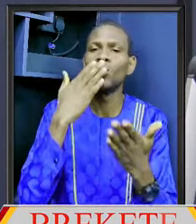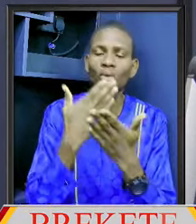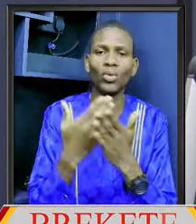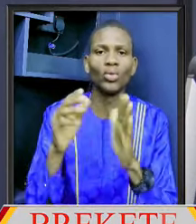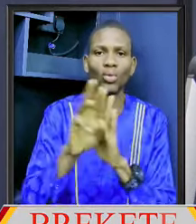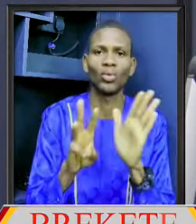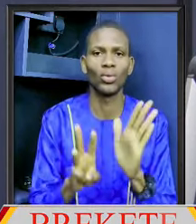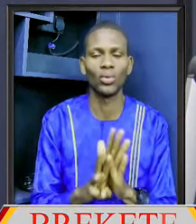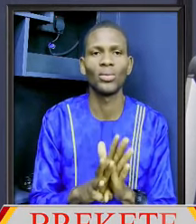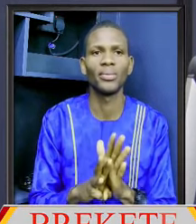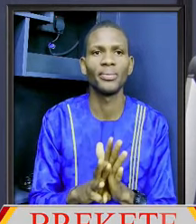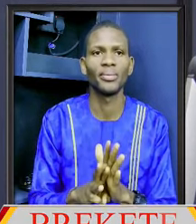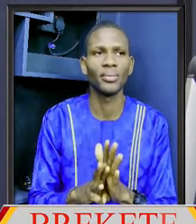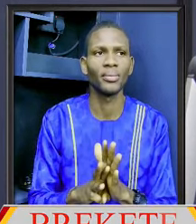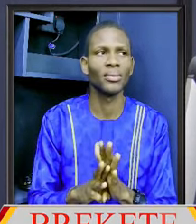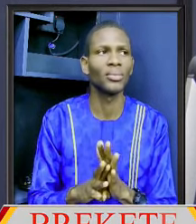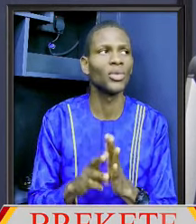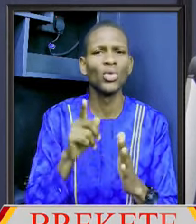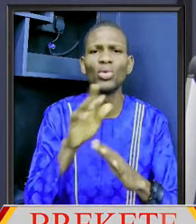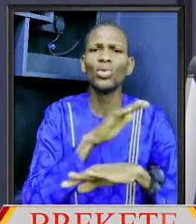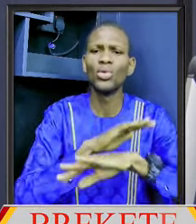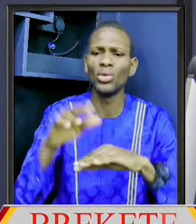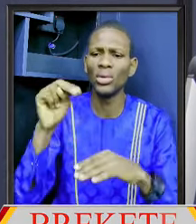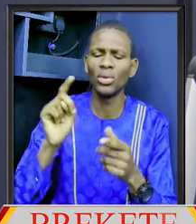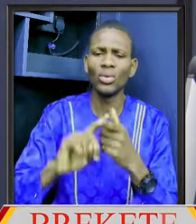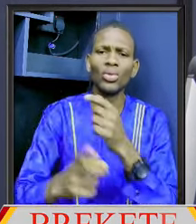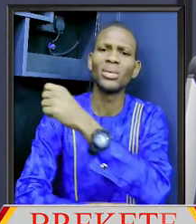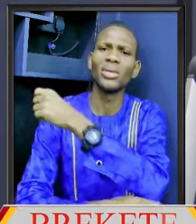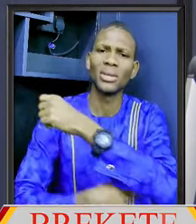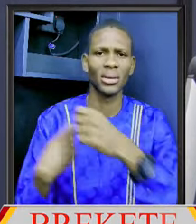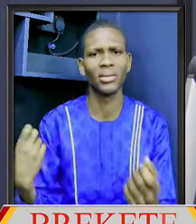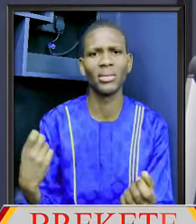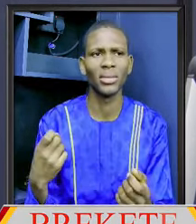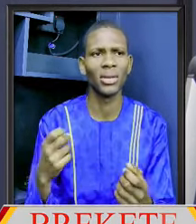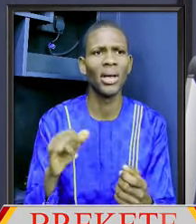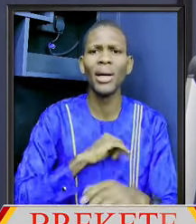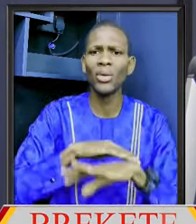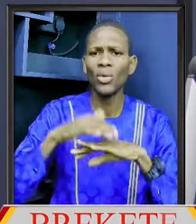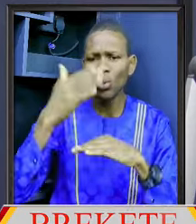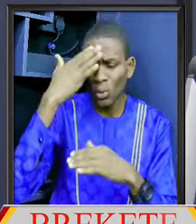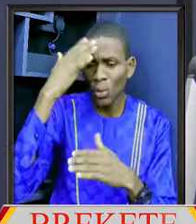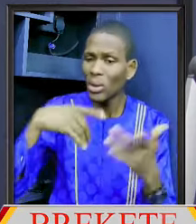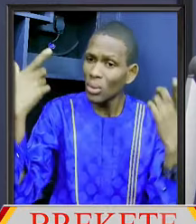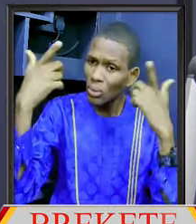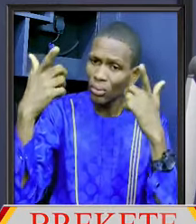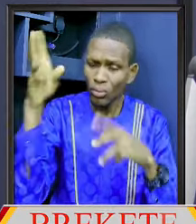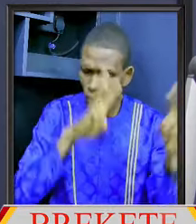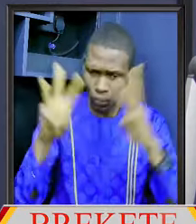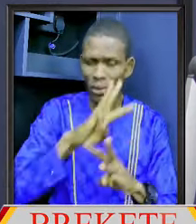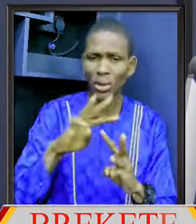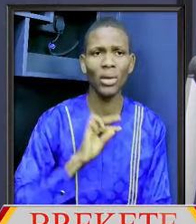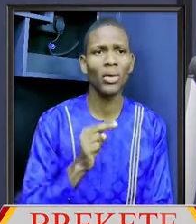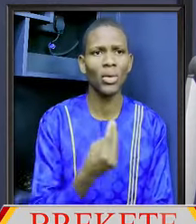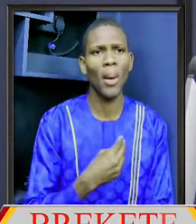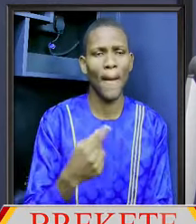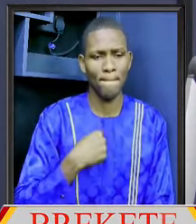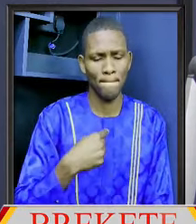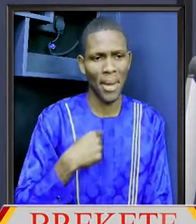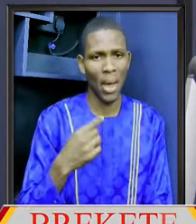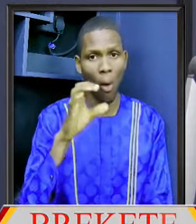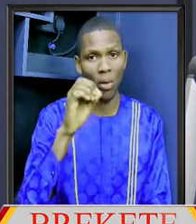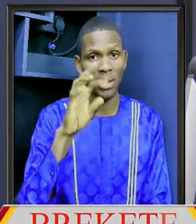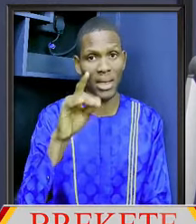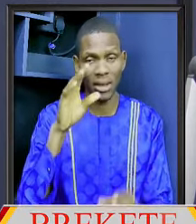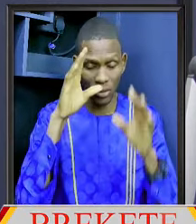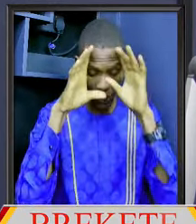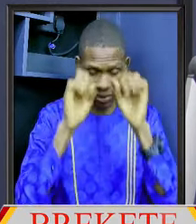Goodwill. You don't need to steal. I don't know within the warriors. Me, my survivor